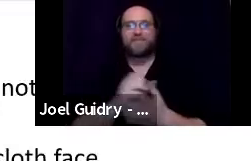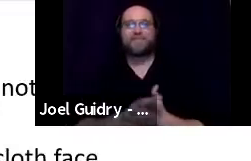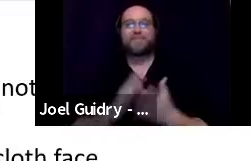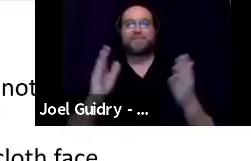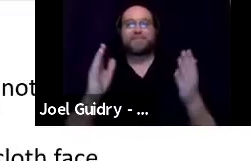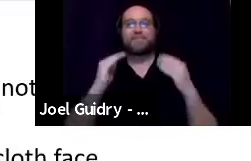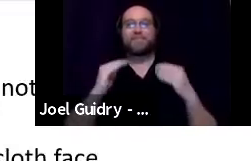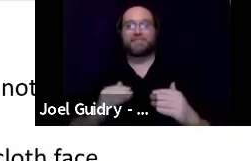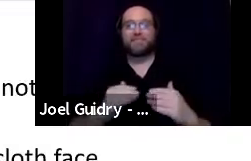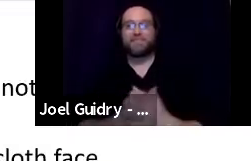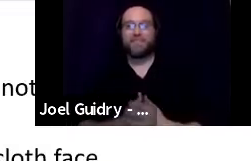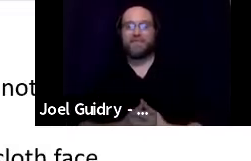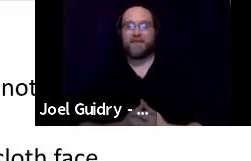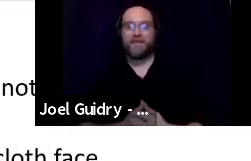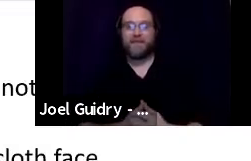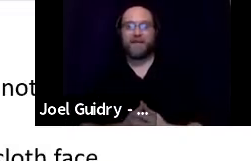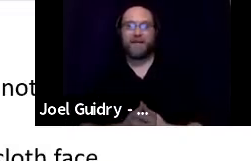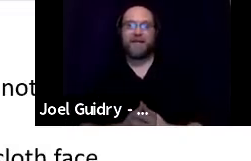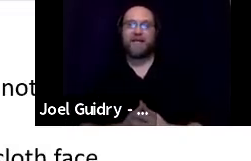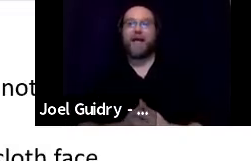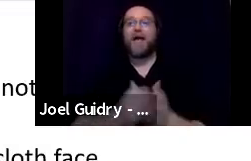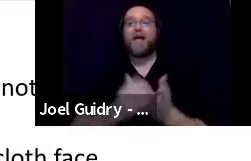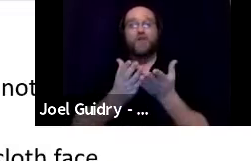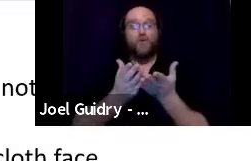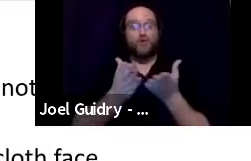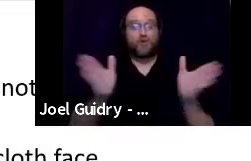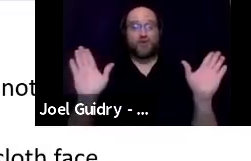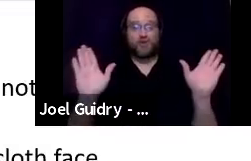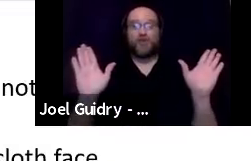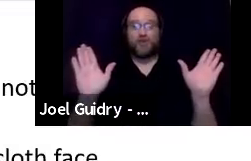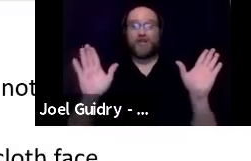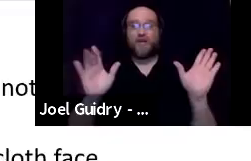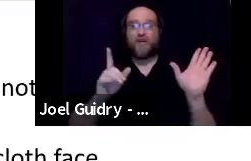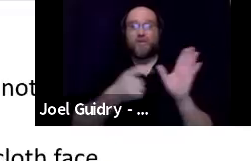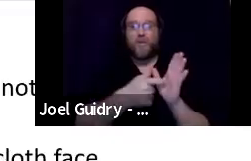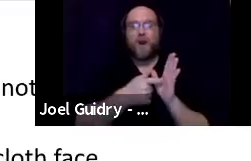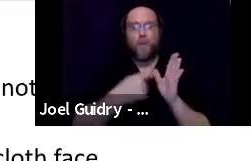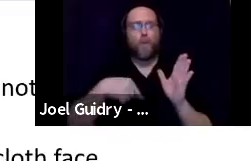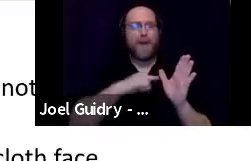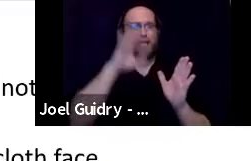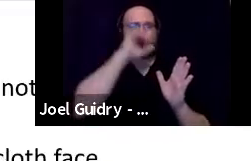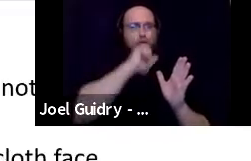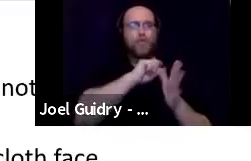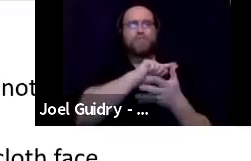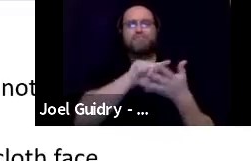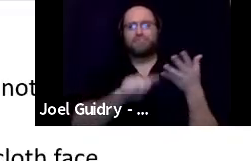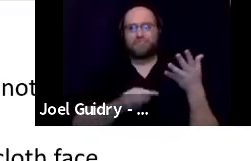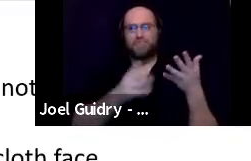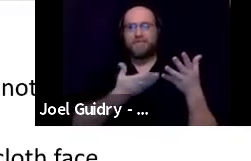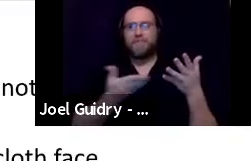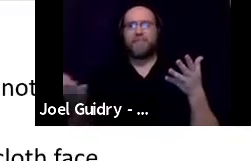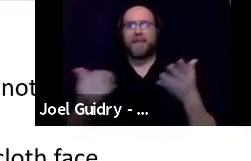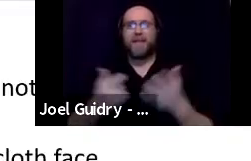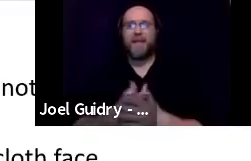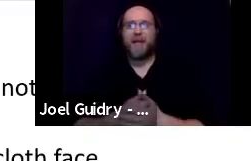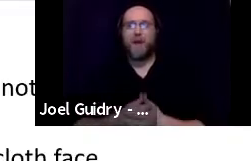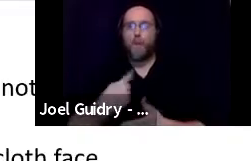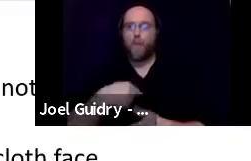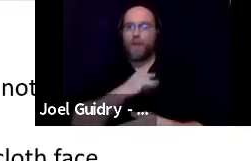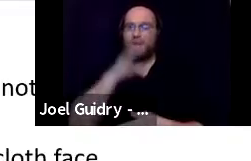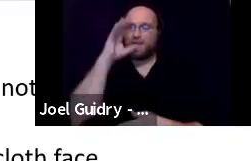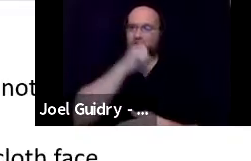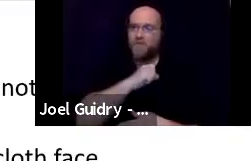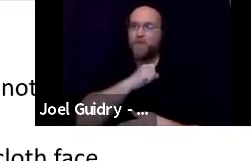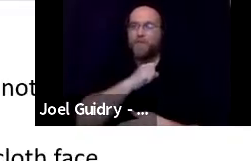And continuing along with general requirements, some assumptions are made. These requirements are assuming that activity is